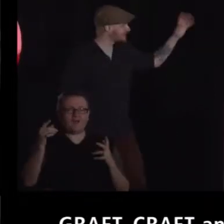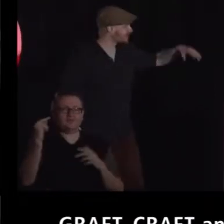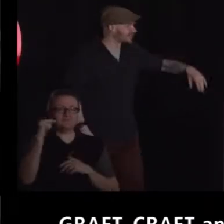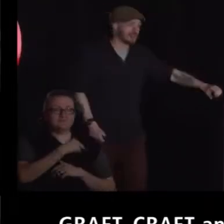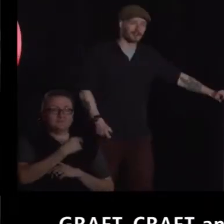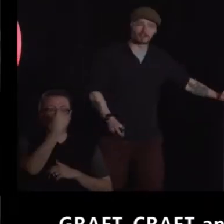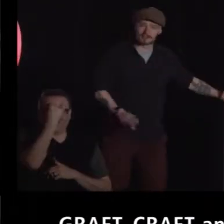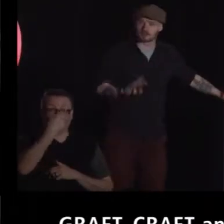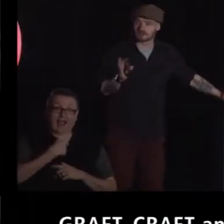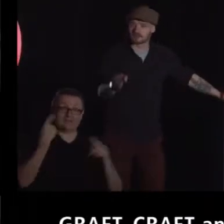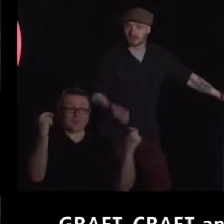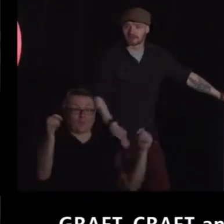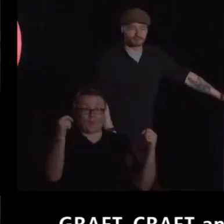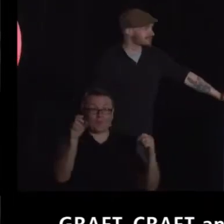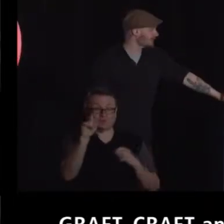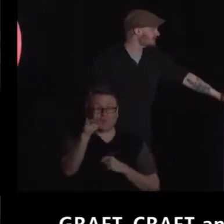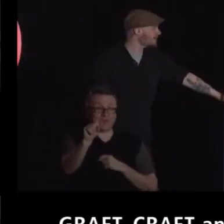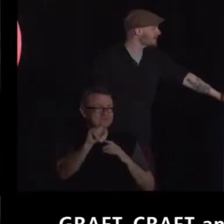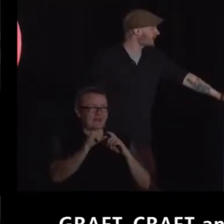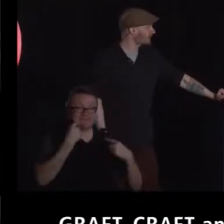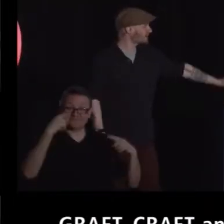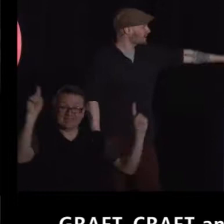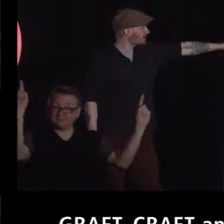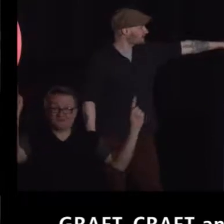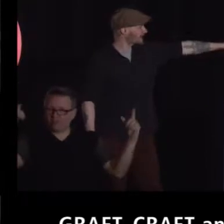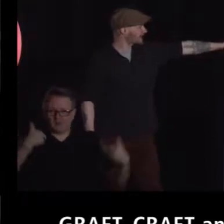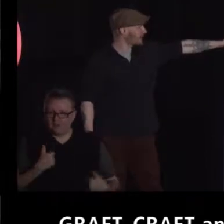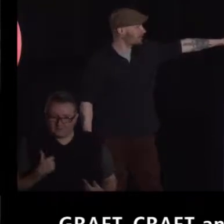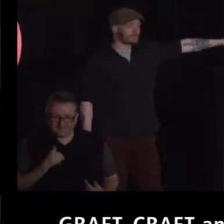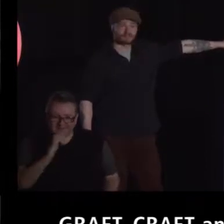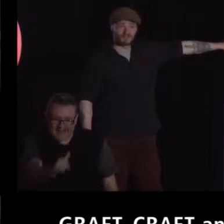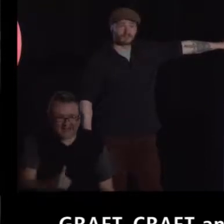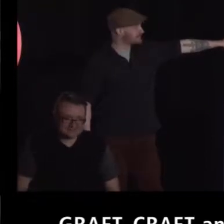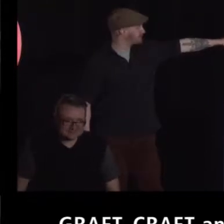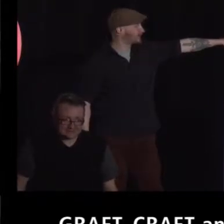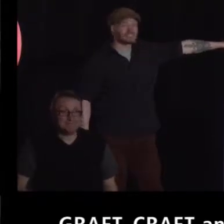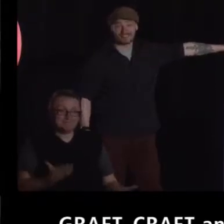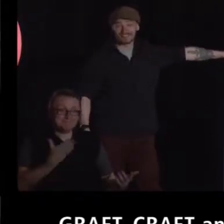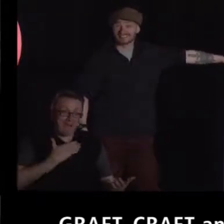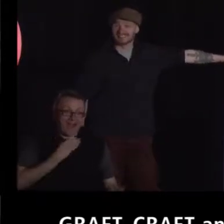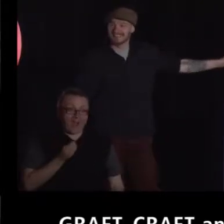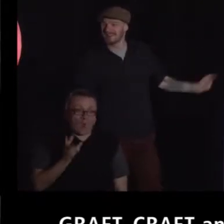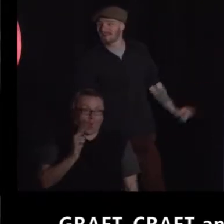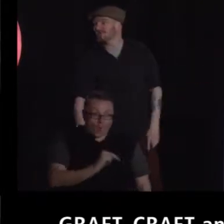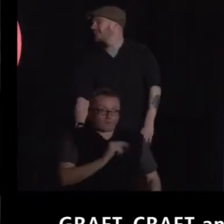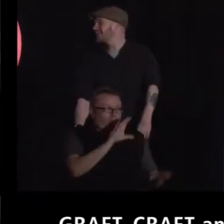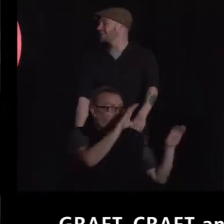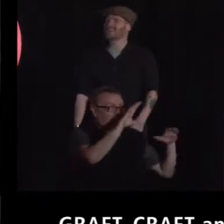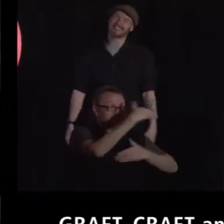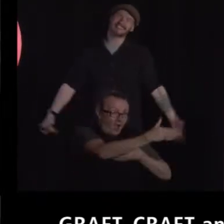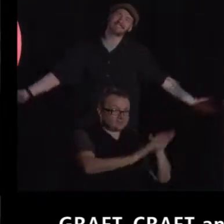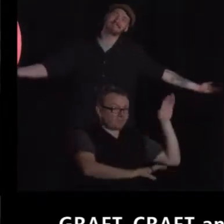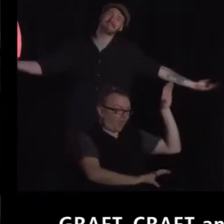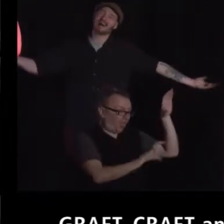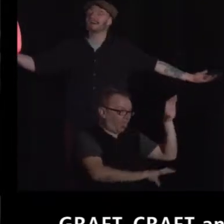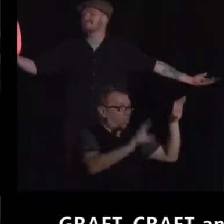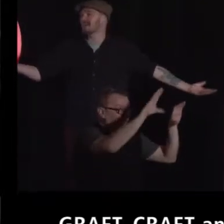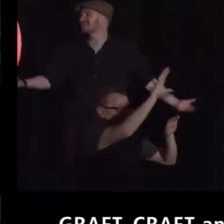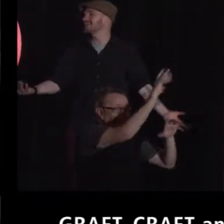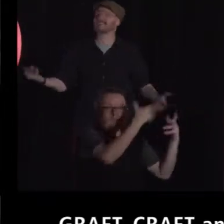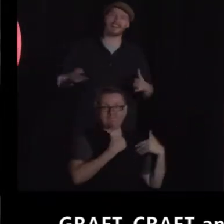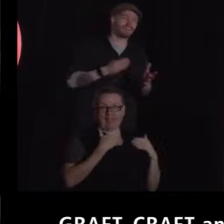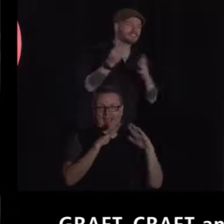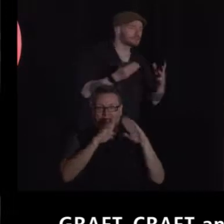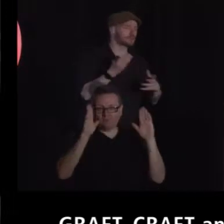like, and then I make toys and then they're a huge commercial success. No, they're not. I've got a frigging loft full of these bloody things. But it's like, that doesn't